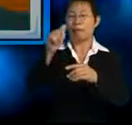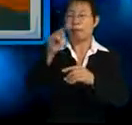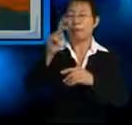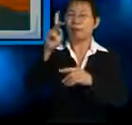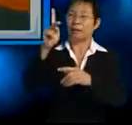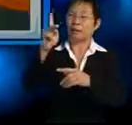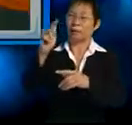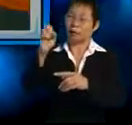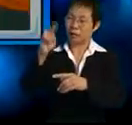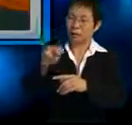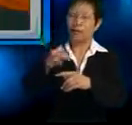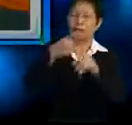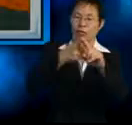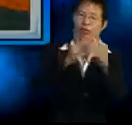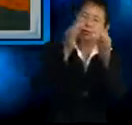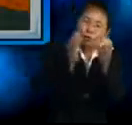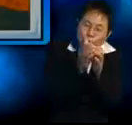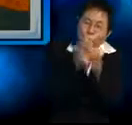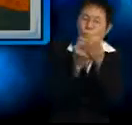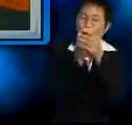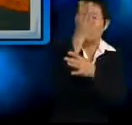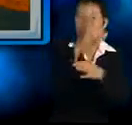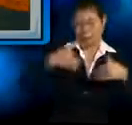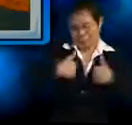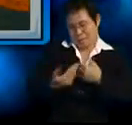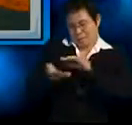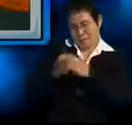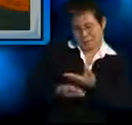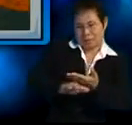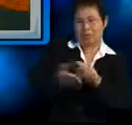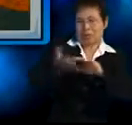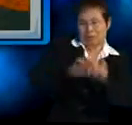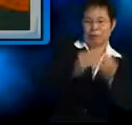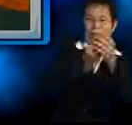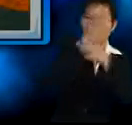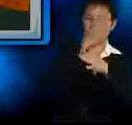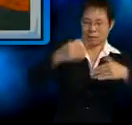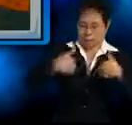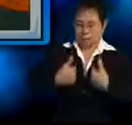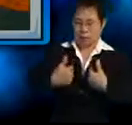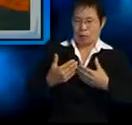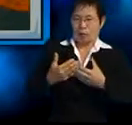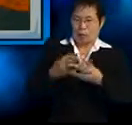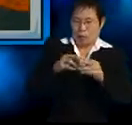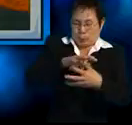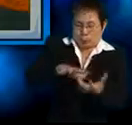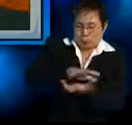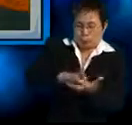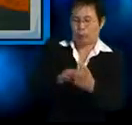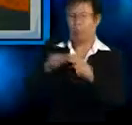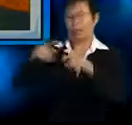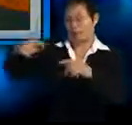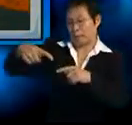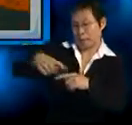and the remains of small plants and animals. Dead plants and animals were decomposed by